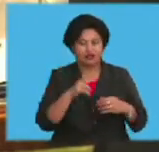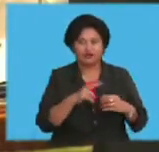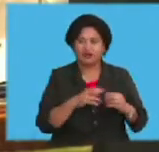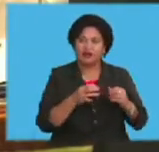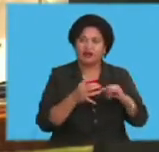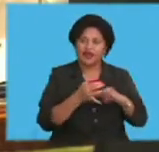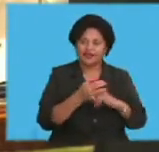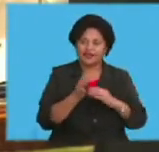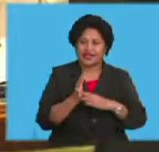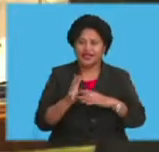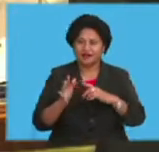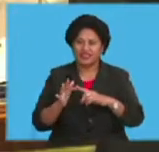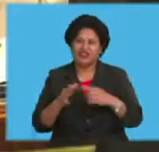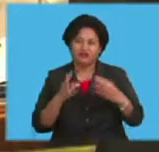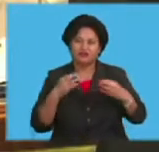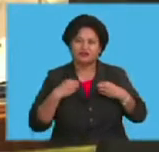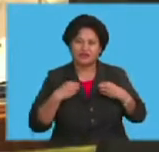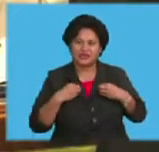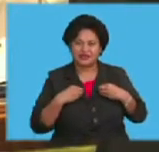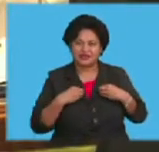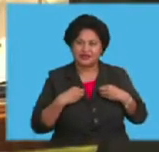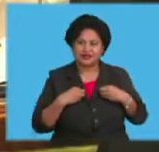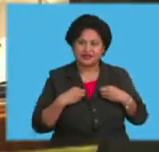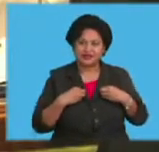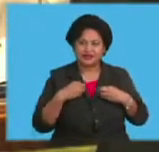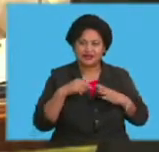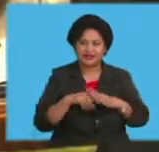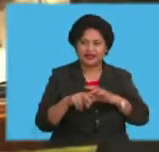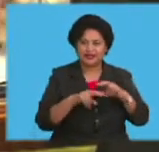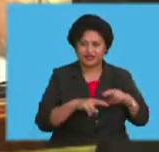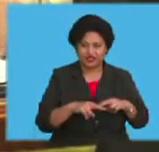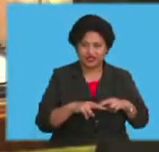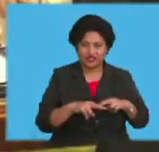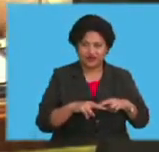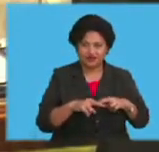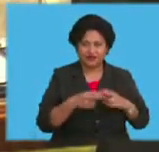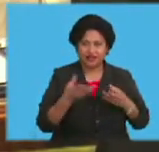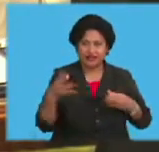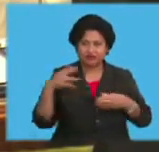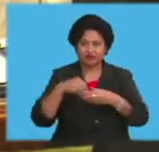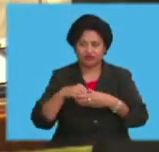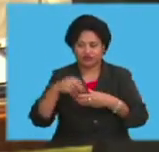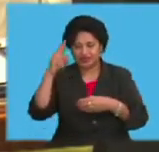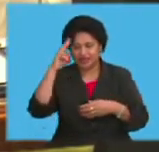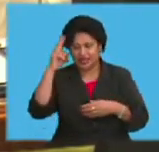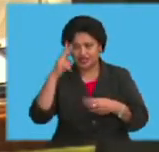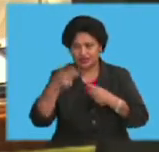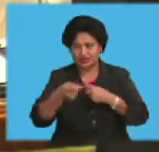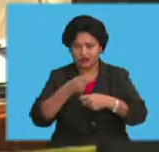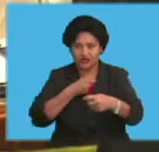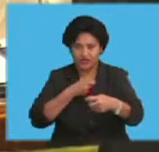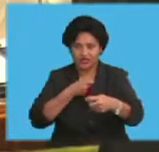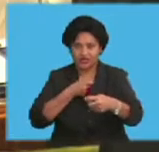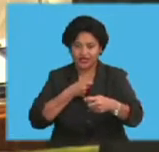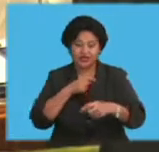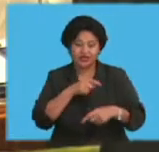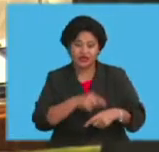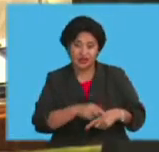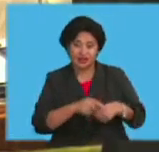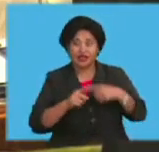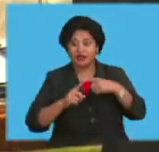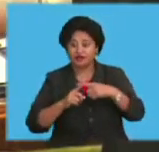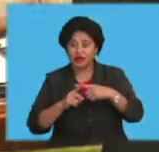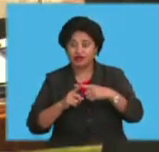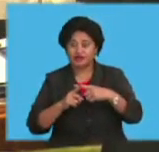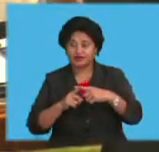further investigation of our domestic MSMEs and into international trade. And to complement, Madam Speaker, our efforts in modernizing our current